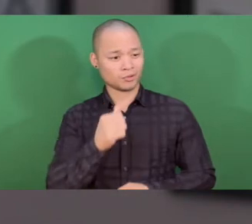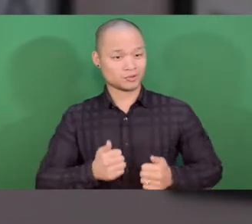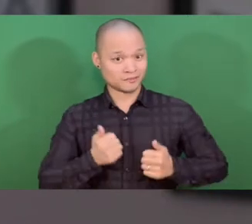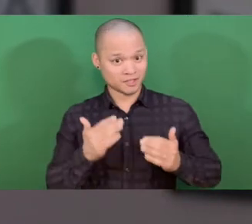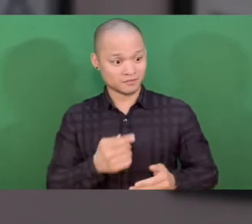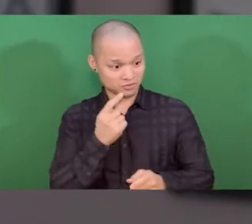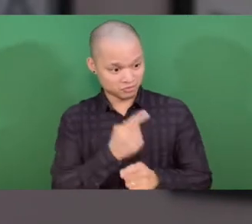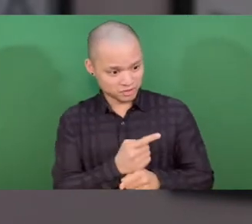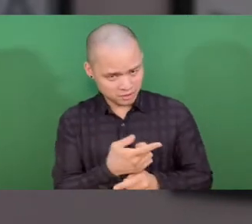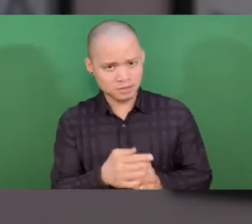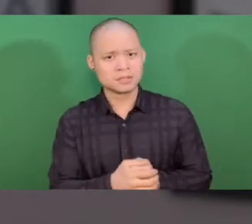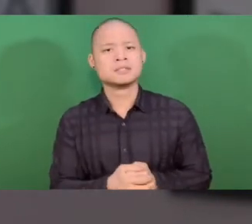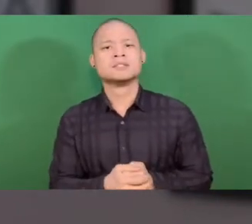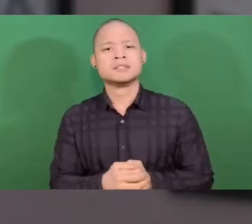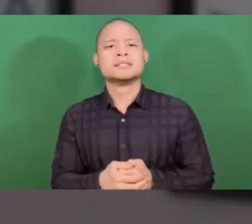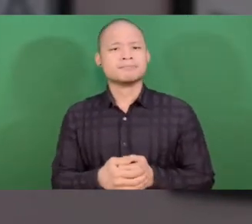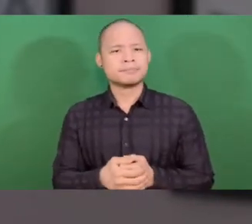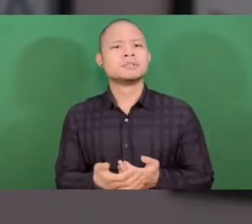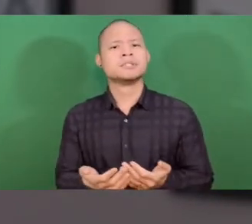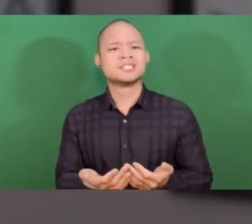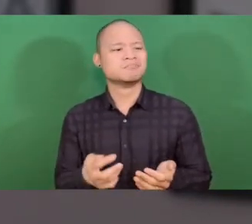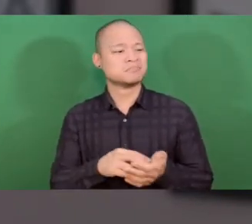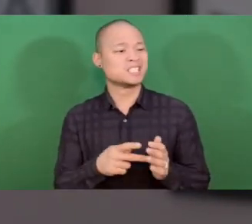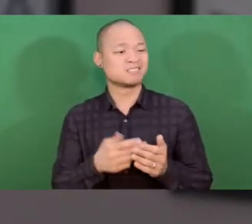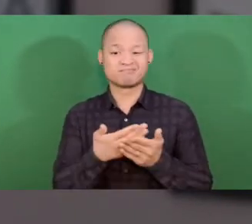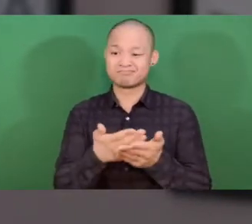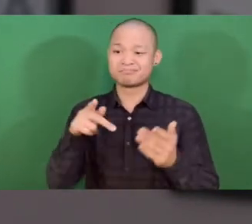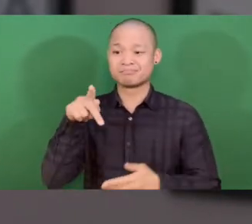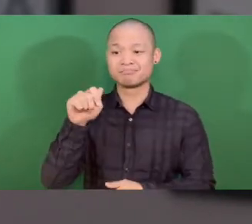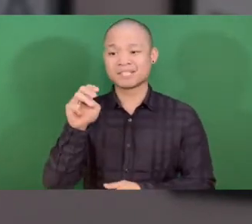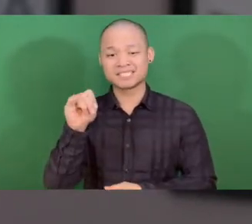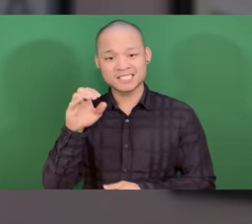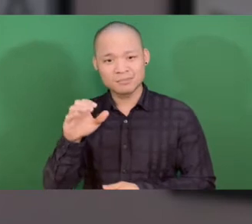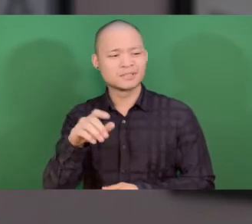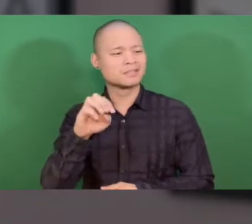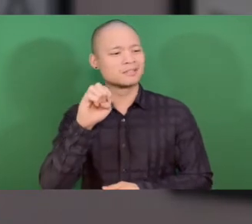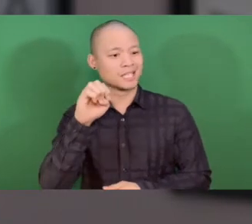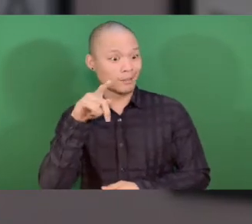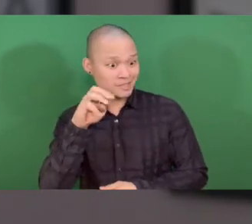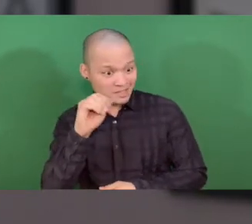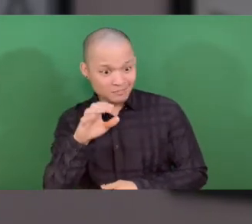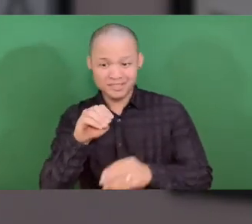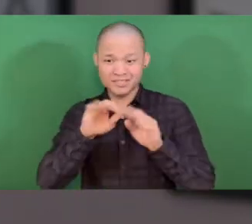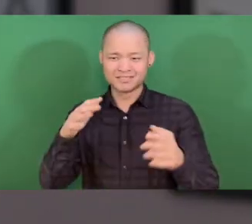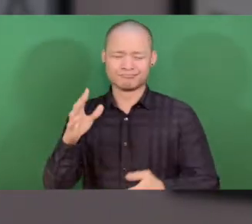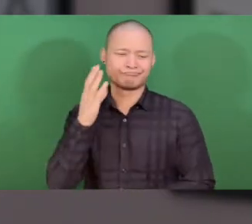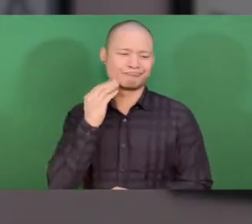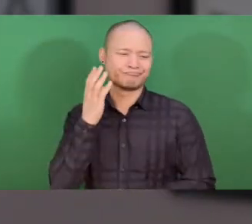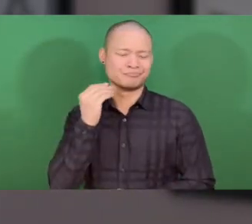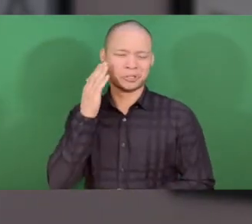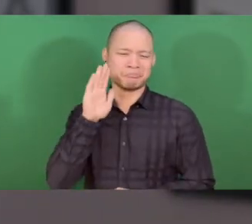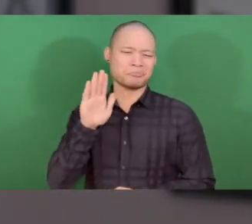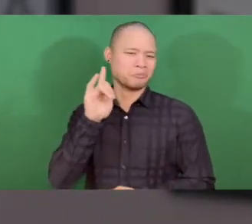polio survivor, yeah? And so you're no stranger to pandemics or epidemics.